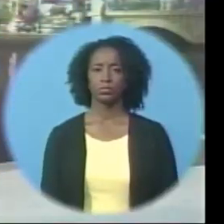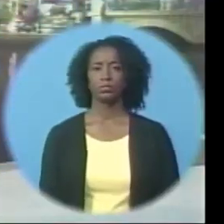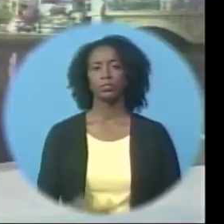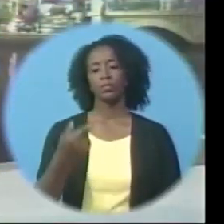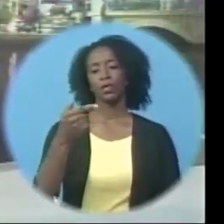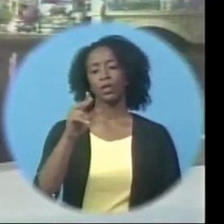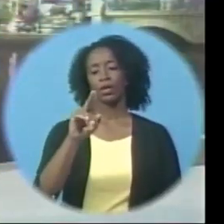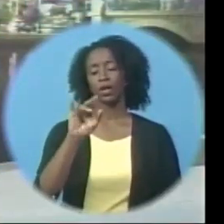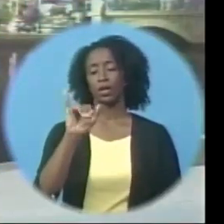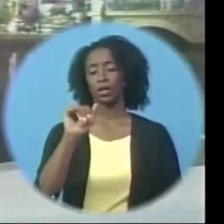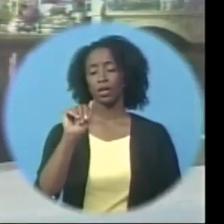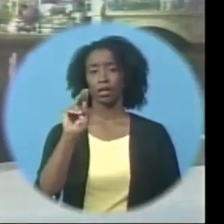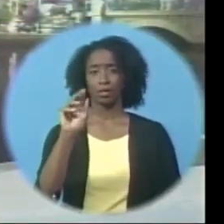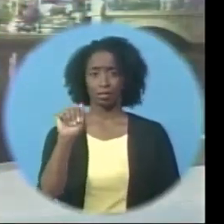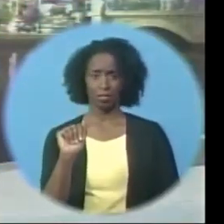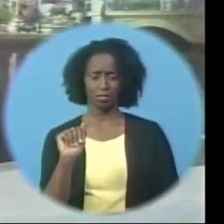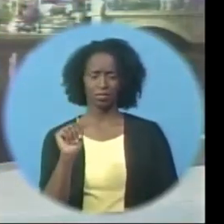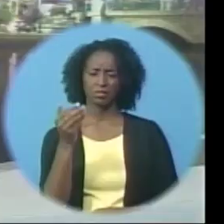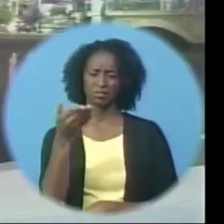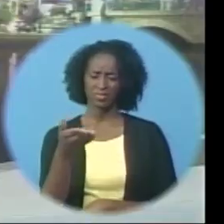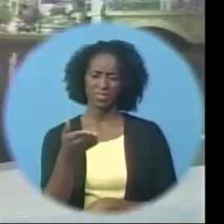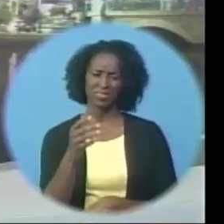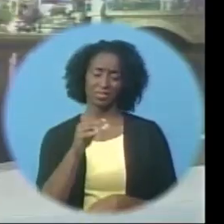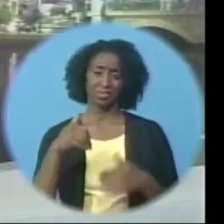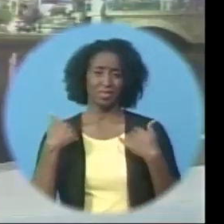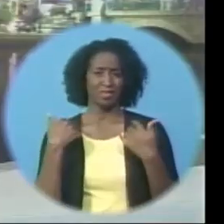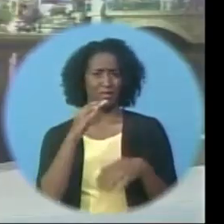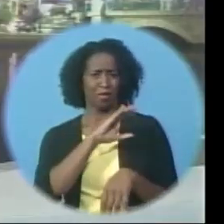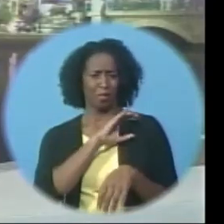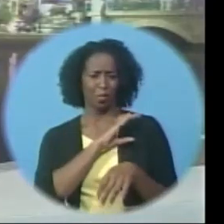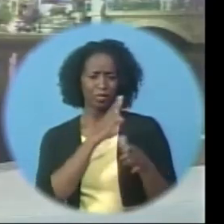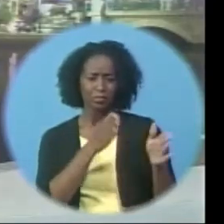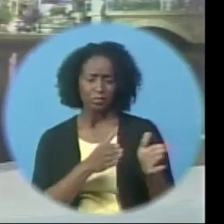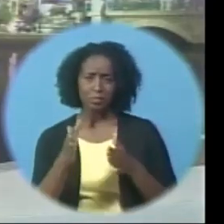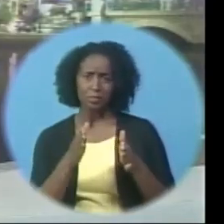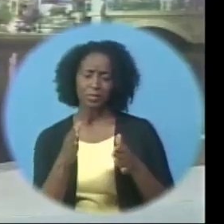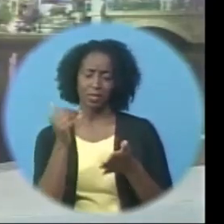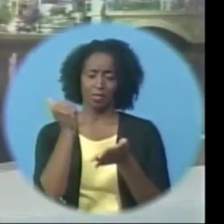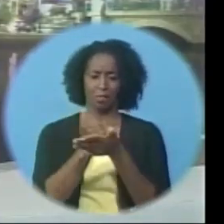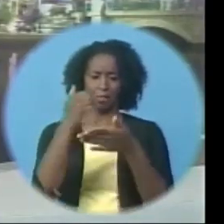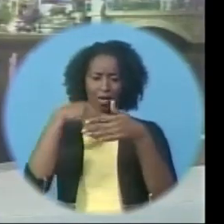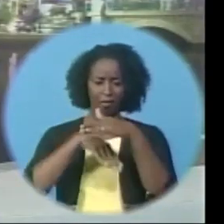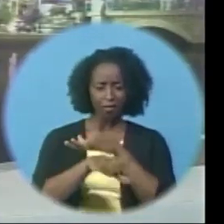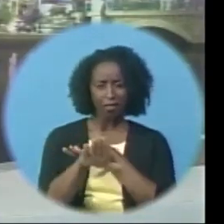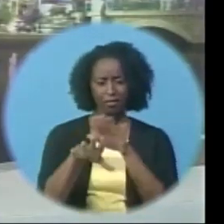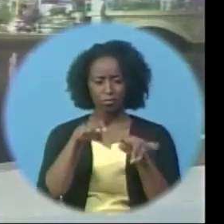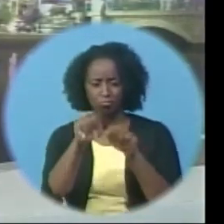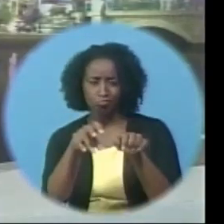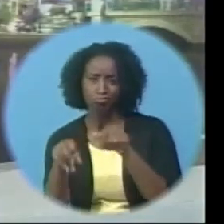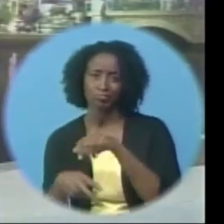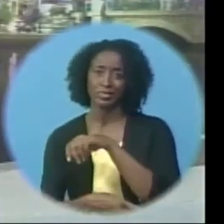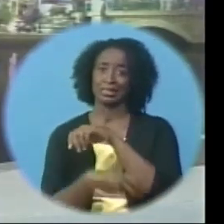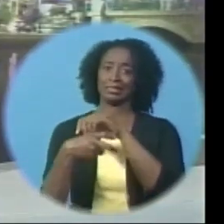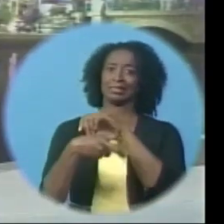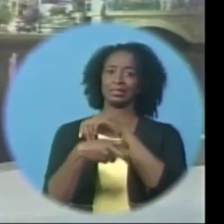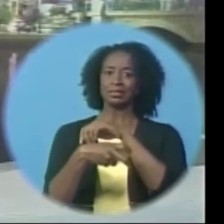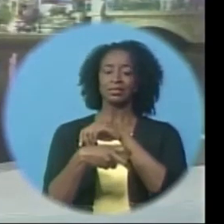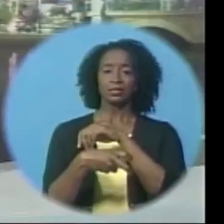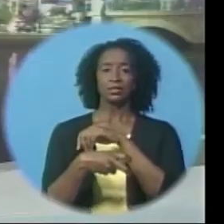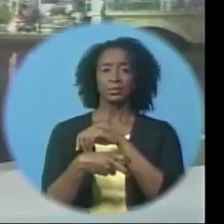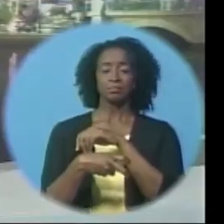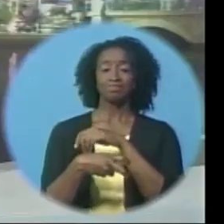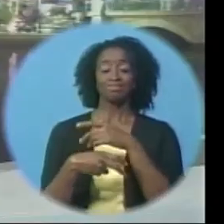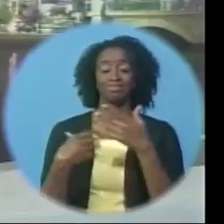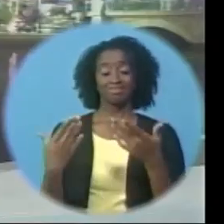In Guyana, policymakers have expressed disappointment over the recent revelation that junior police officers were involved in a